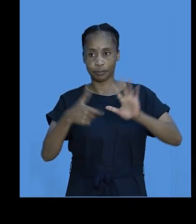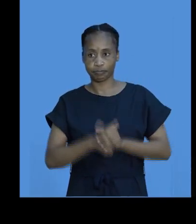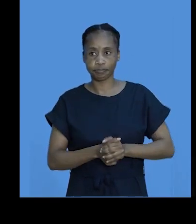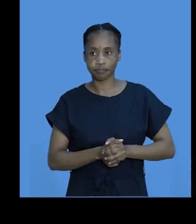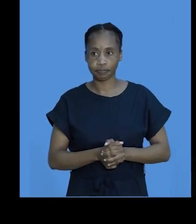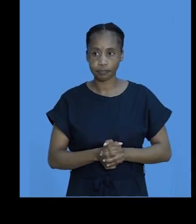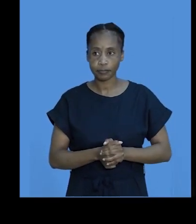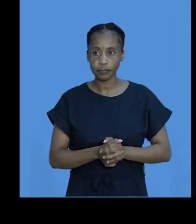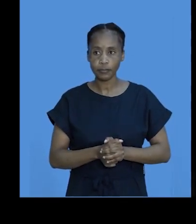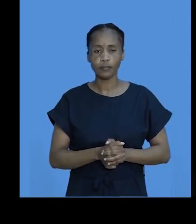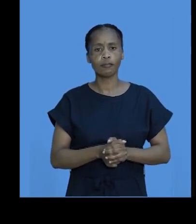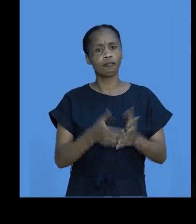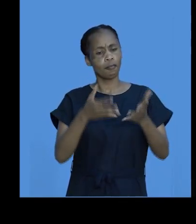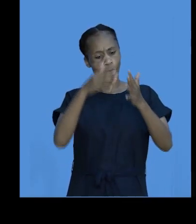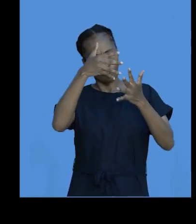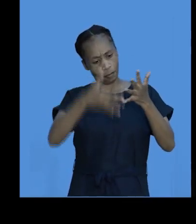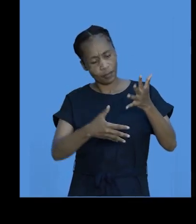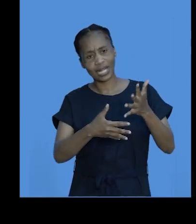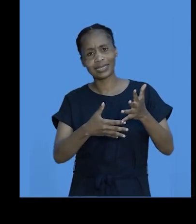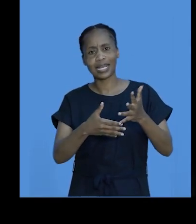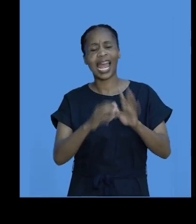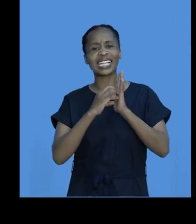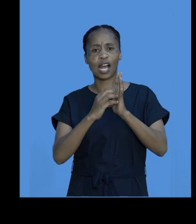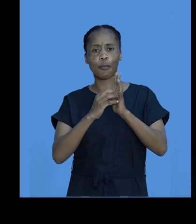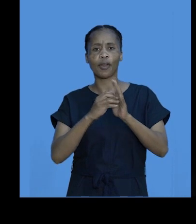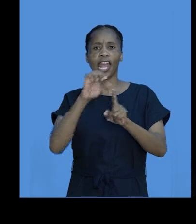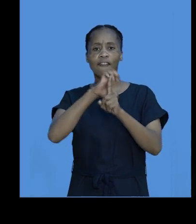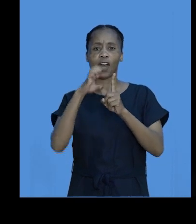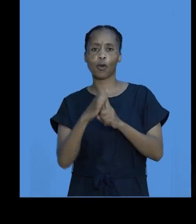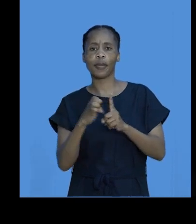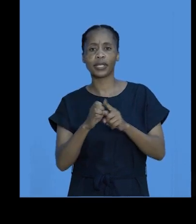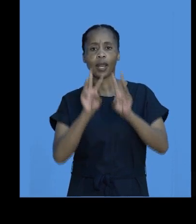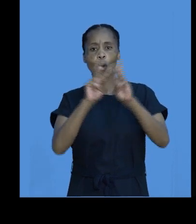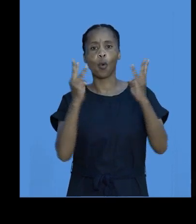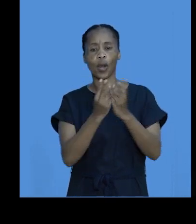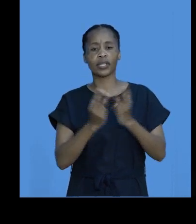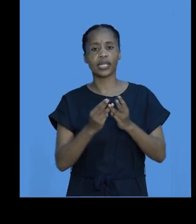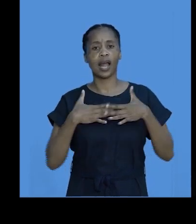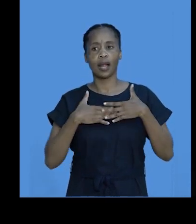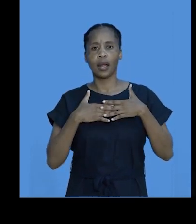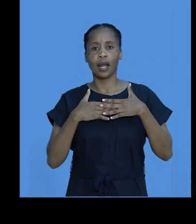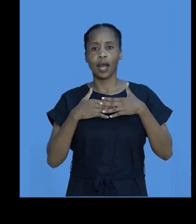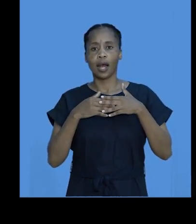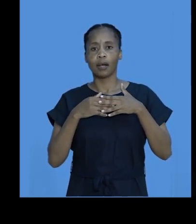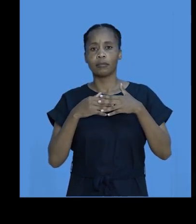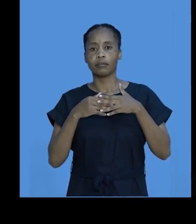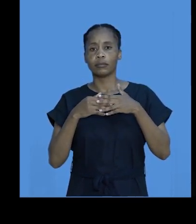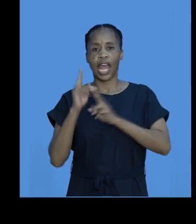says, which of the following is an example of an environmental World Heritage